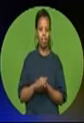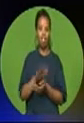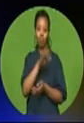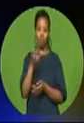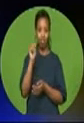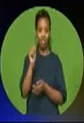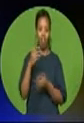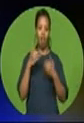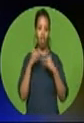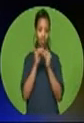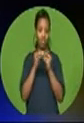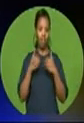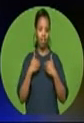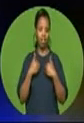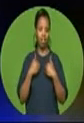three parts: